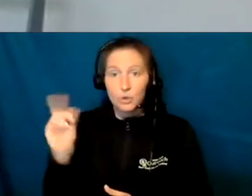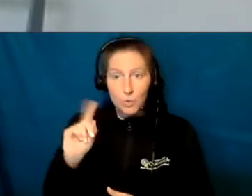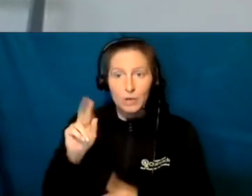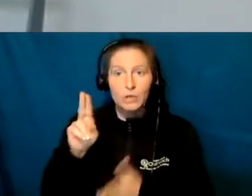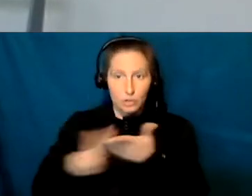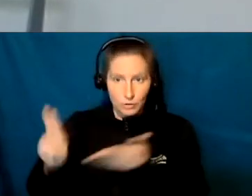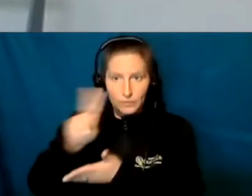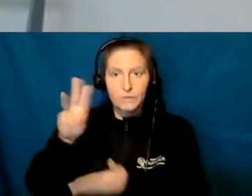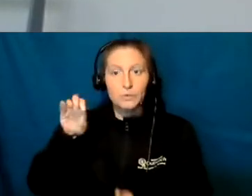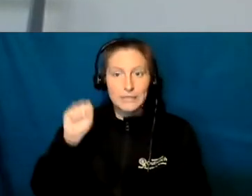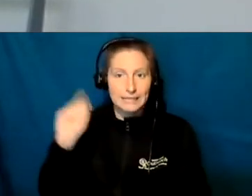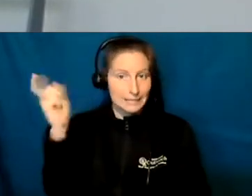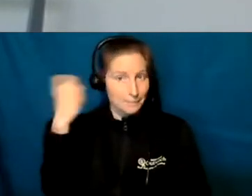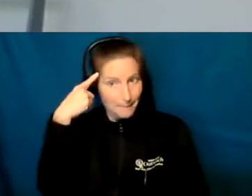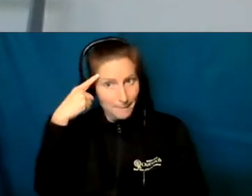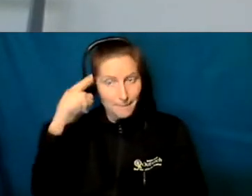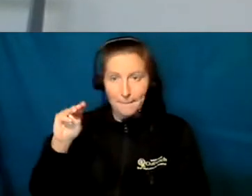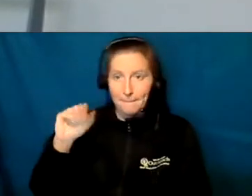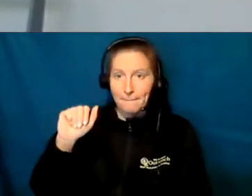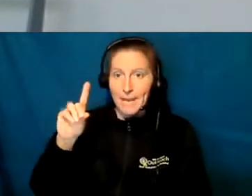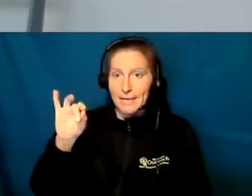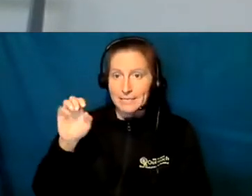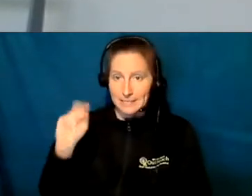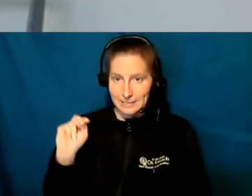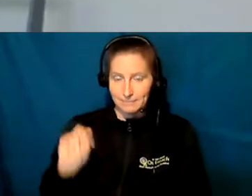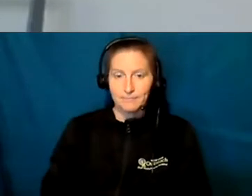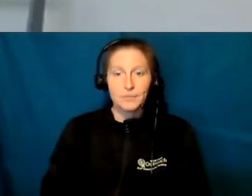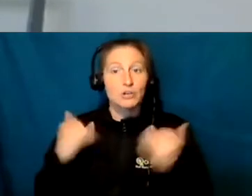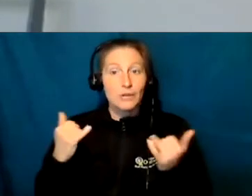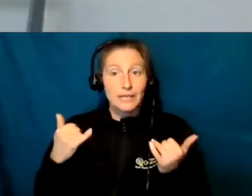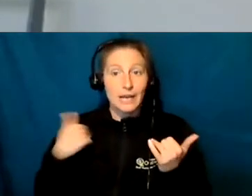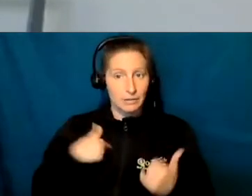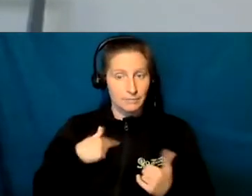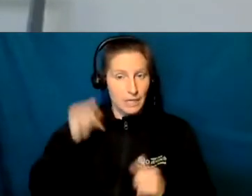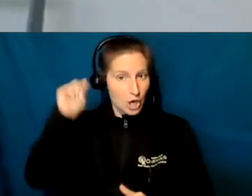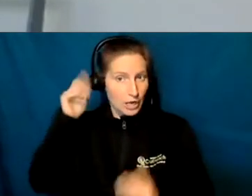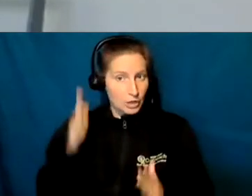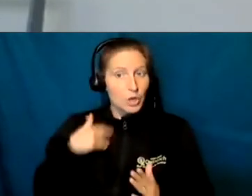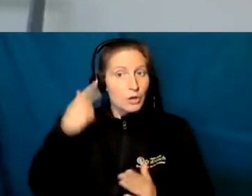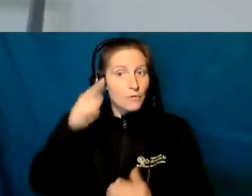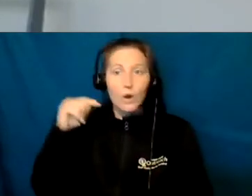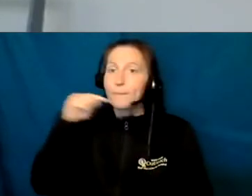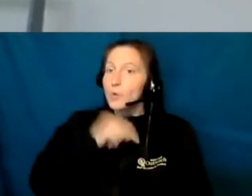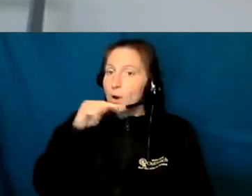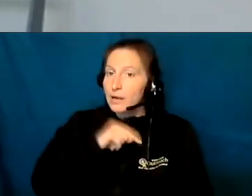of Wisconsin-Madison. I am currently an audiologist for Milwaukee Public Schools.